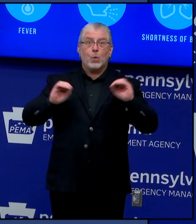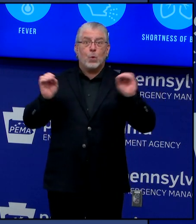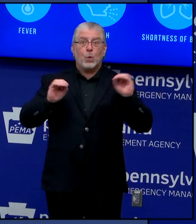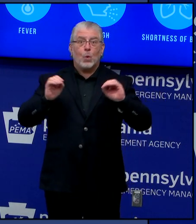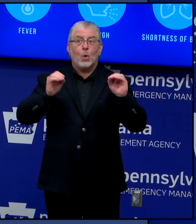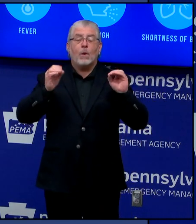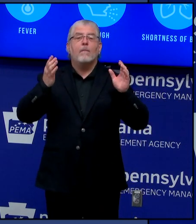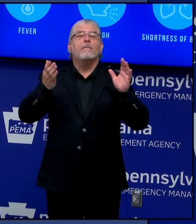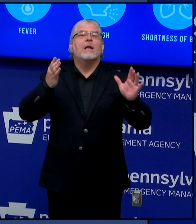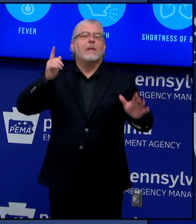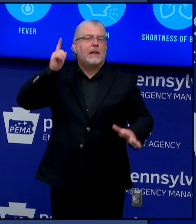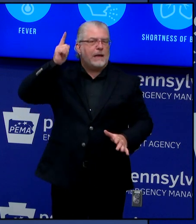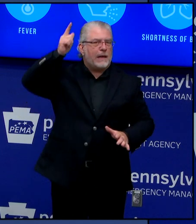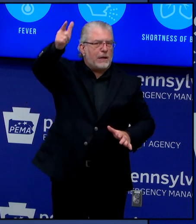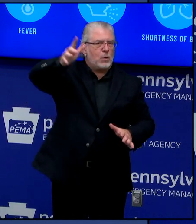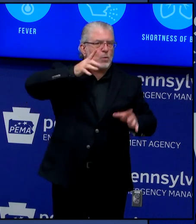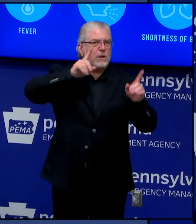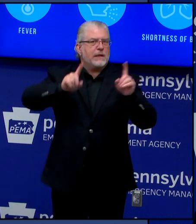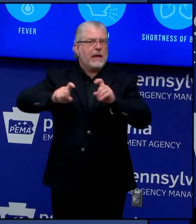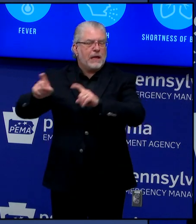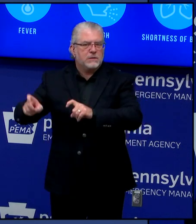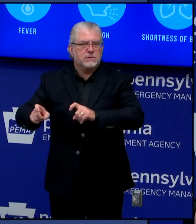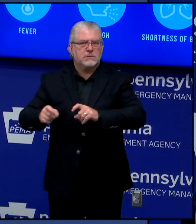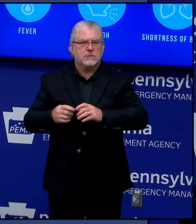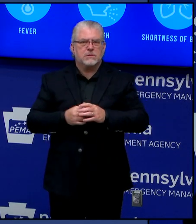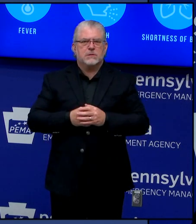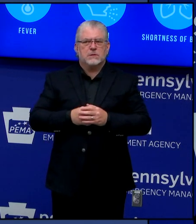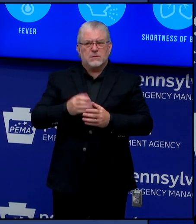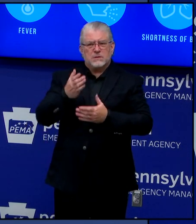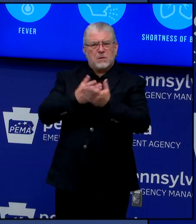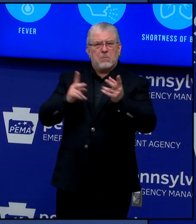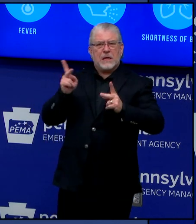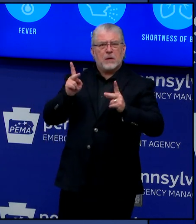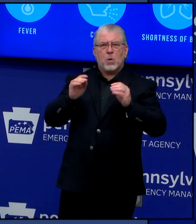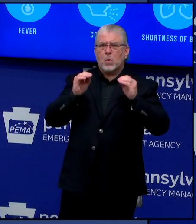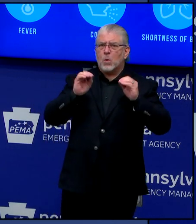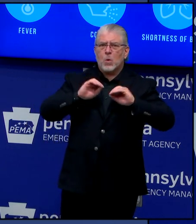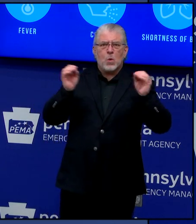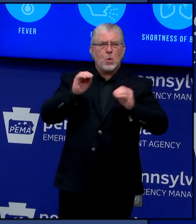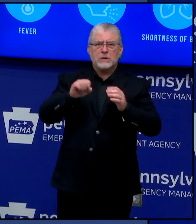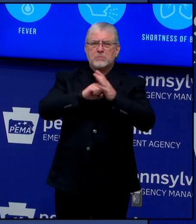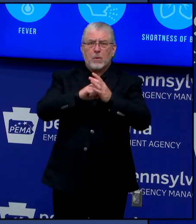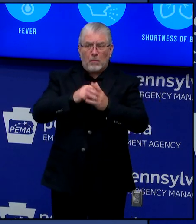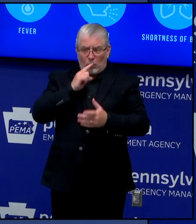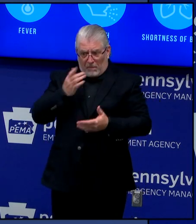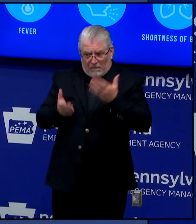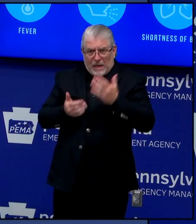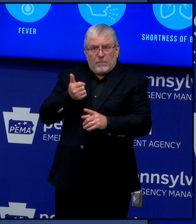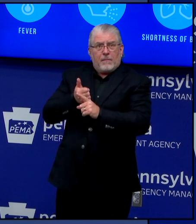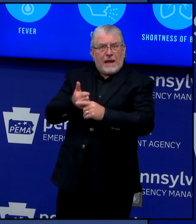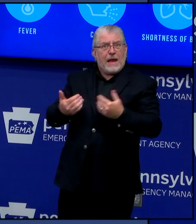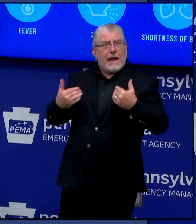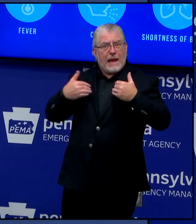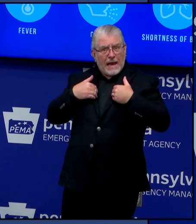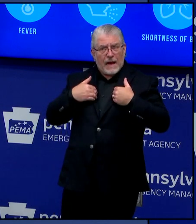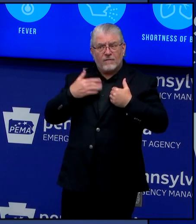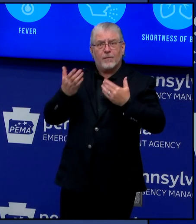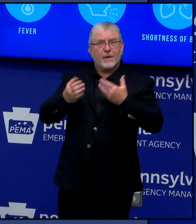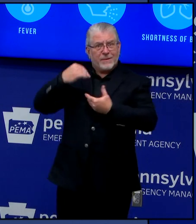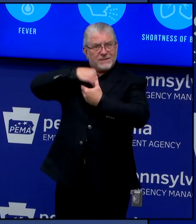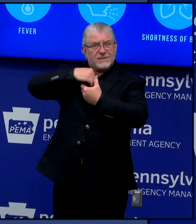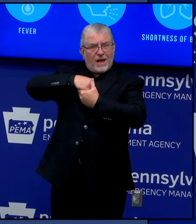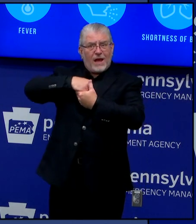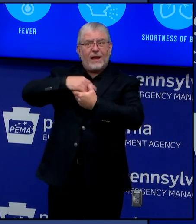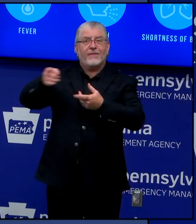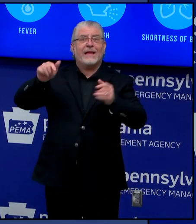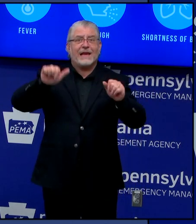asymptomatic individuals can have COVID-19 and can spread COVID-19, but we don't really know how many asymptomatic people there